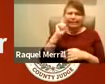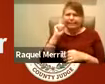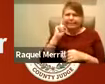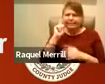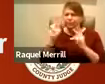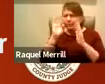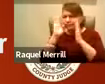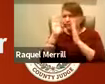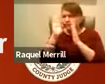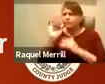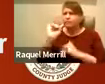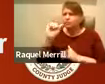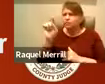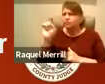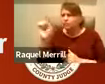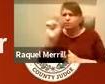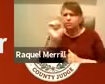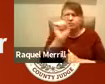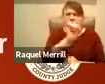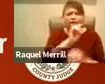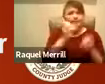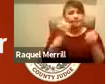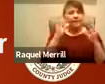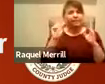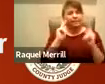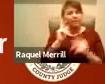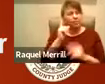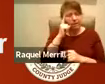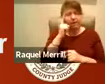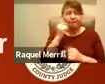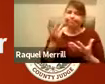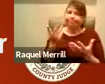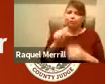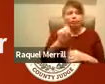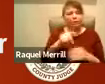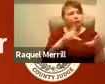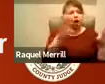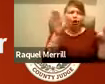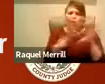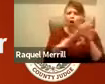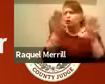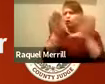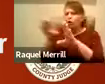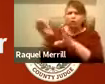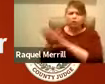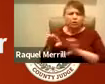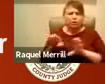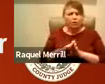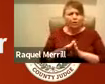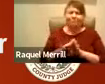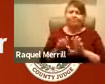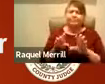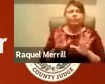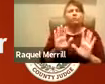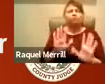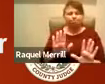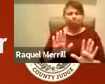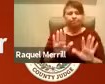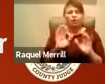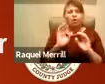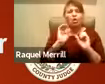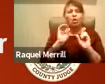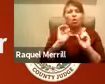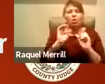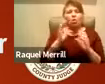people, and everybody, a lot of people feel that, hey, we need to close everything down. So I said, okay, well,